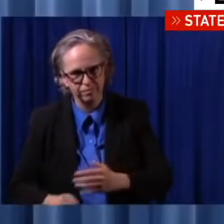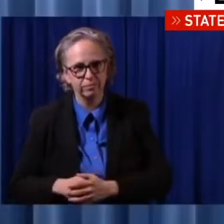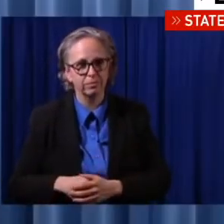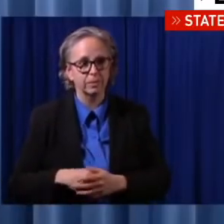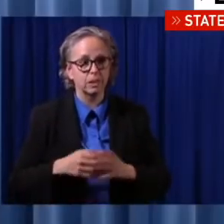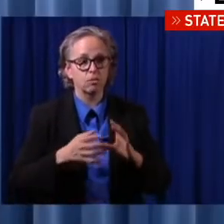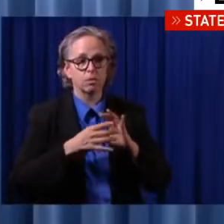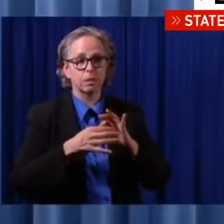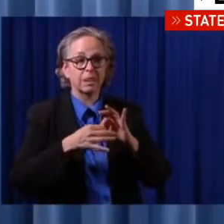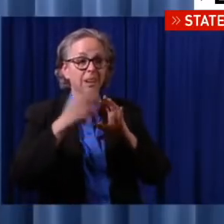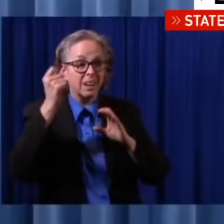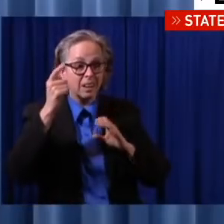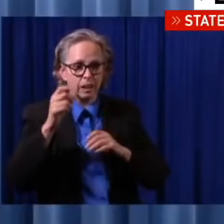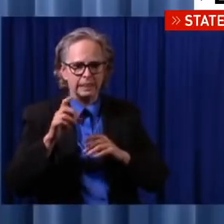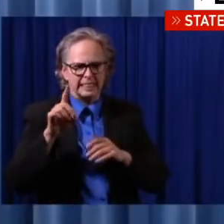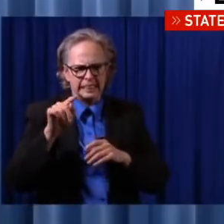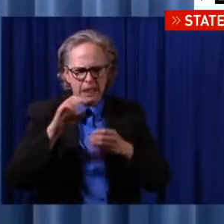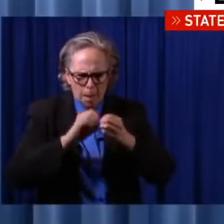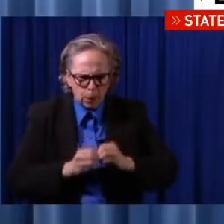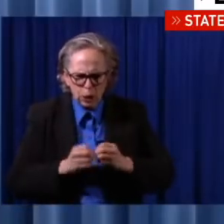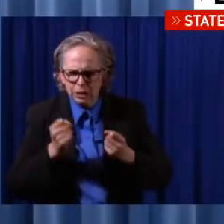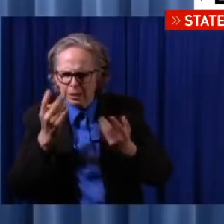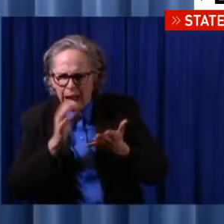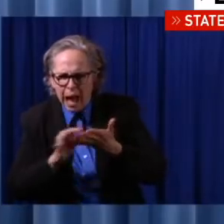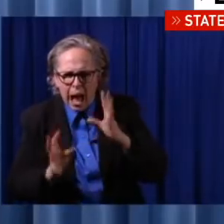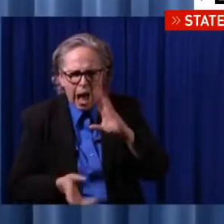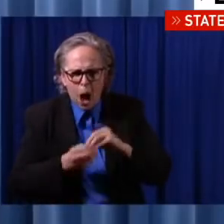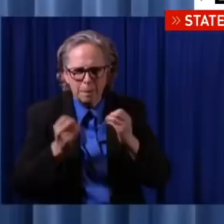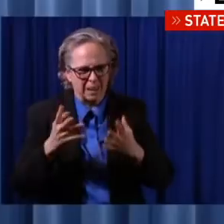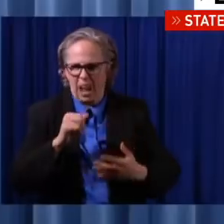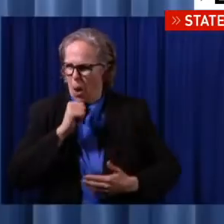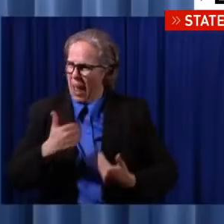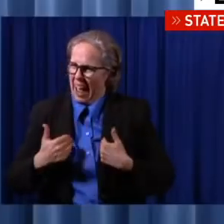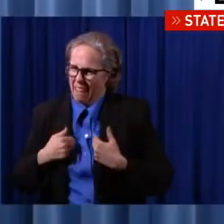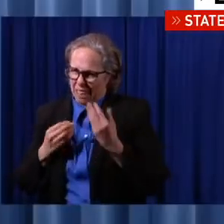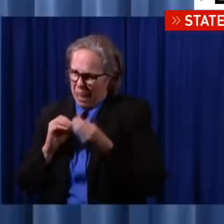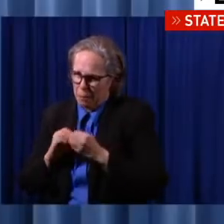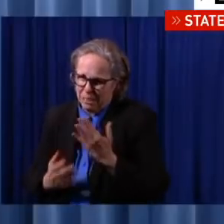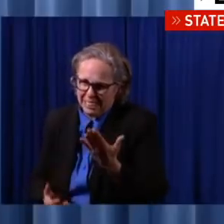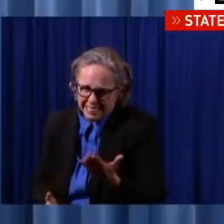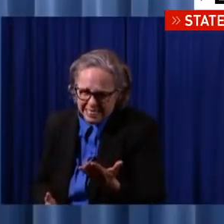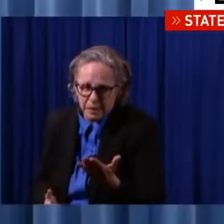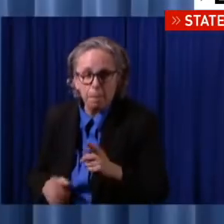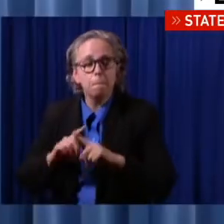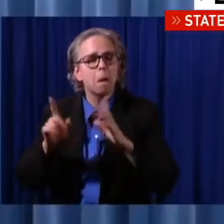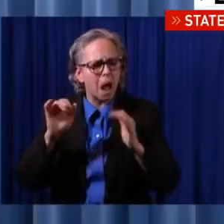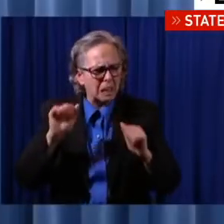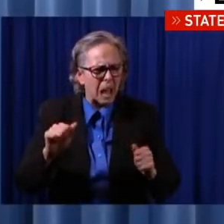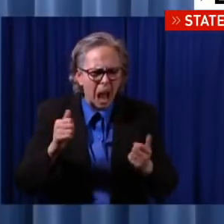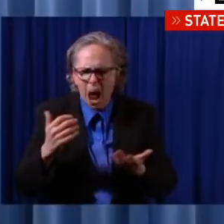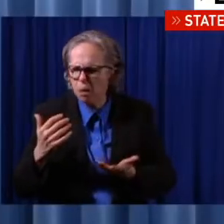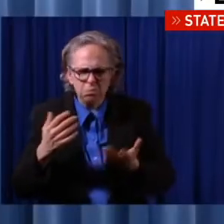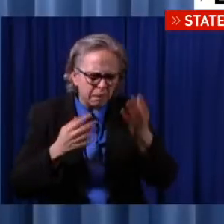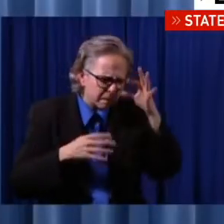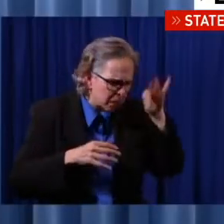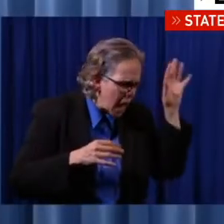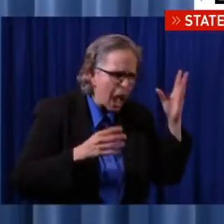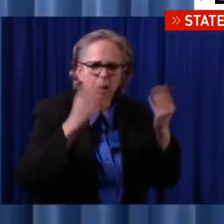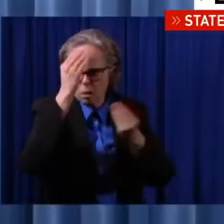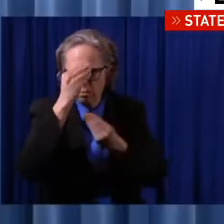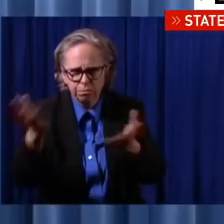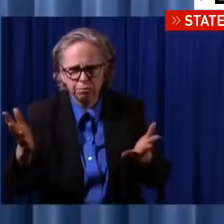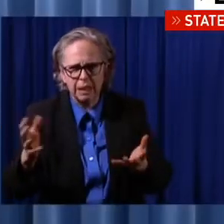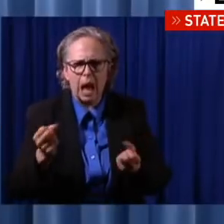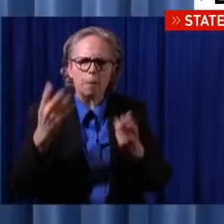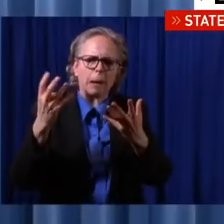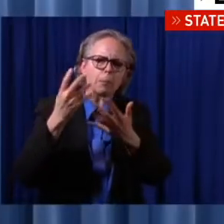get you the data. I do not have it in front of me, but we can give you the number of fatalities there have been, a number of